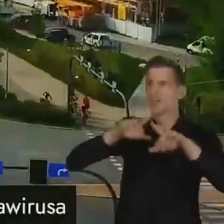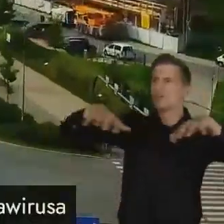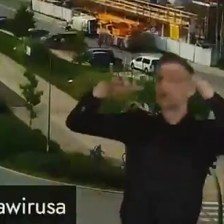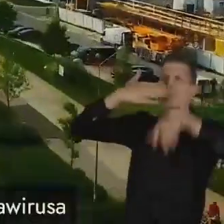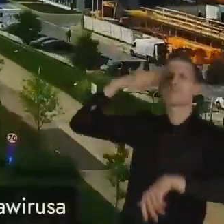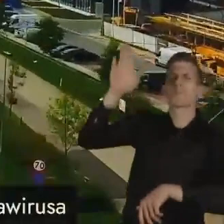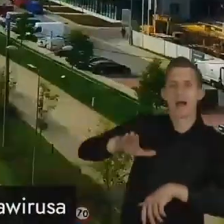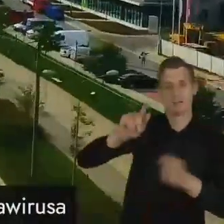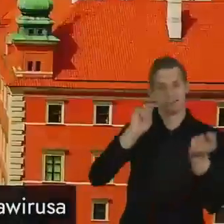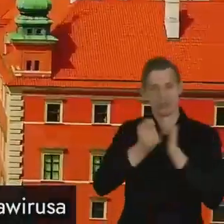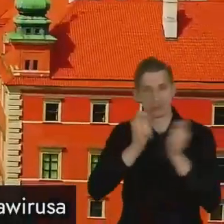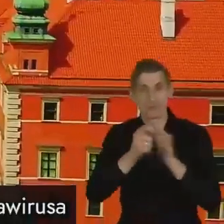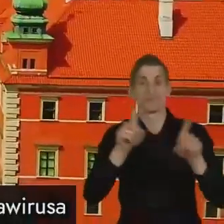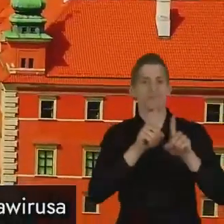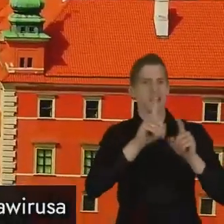economic crises,